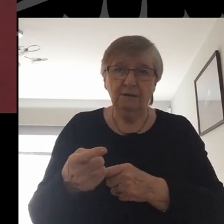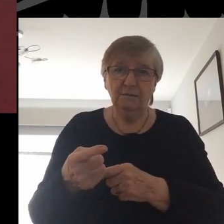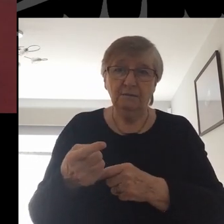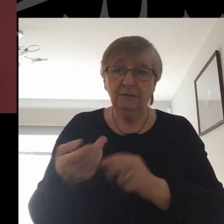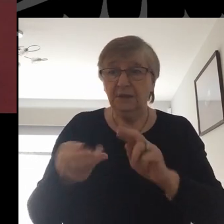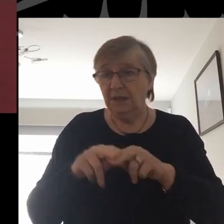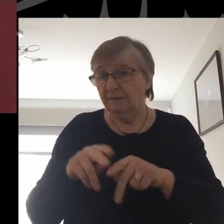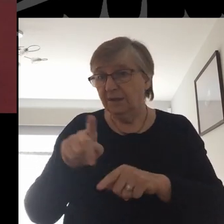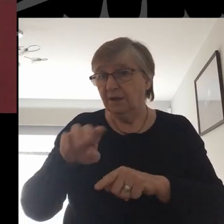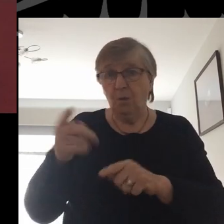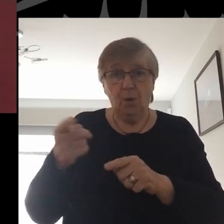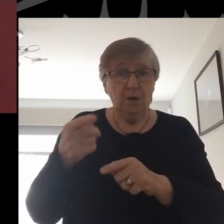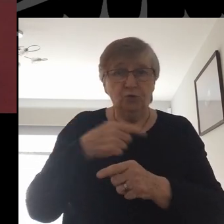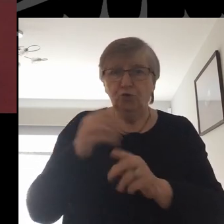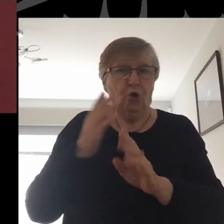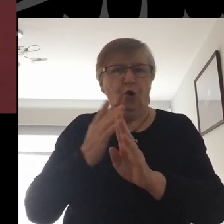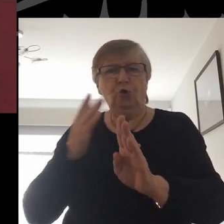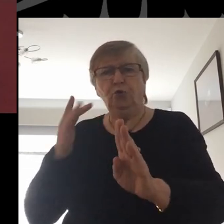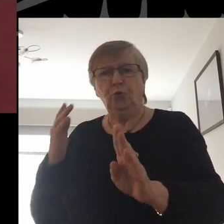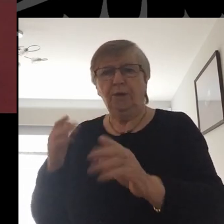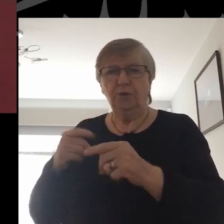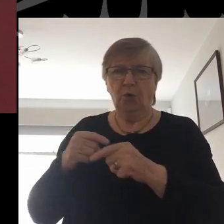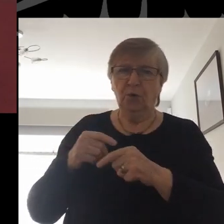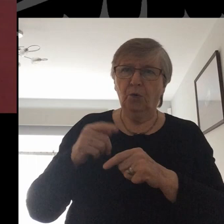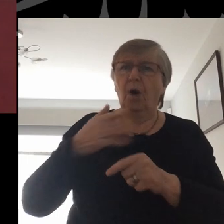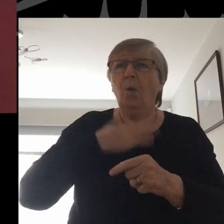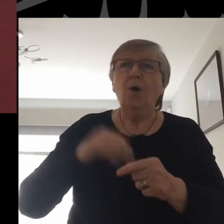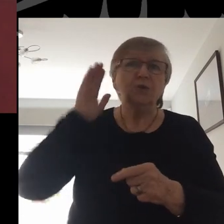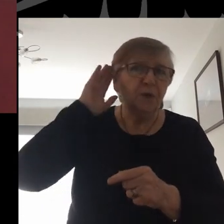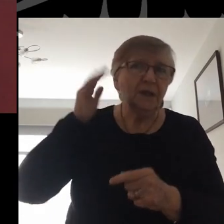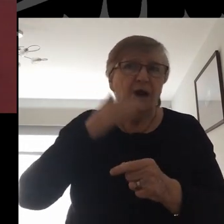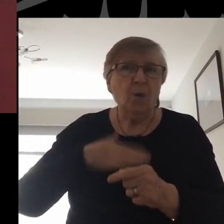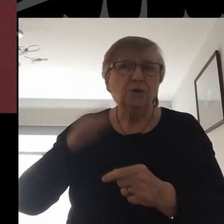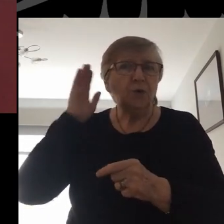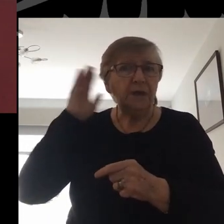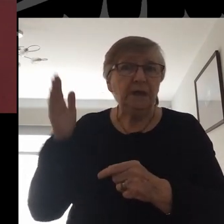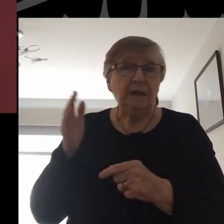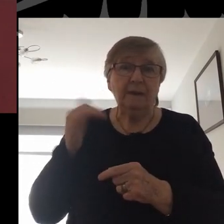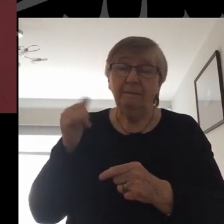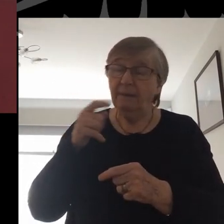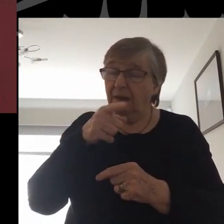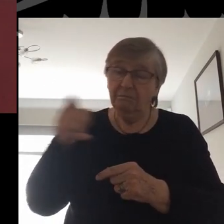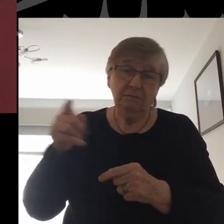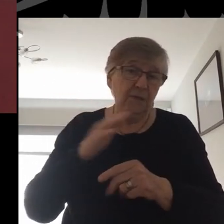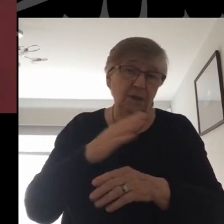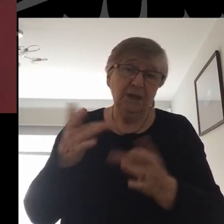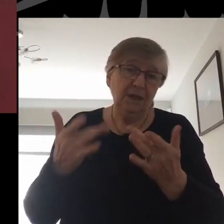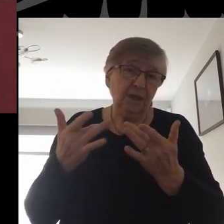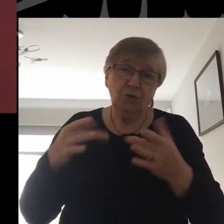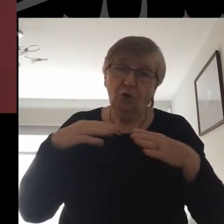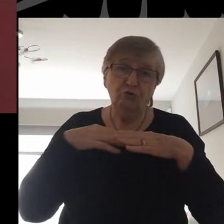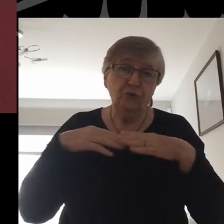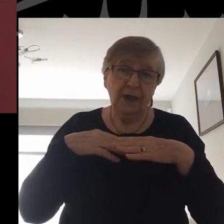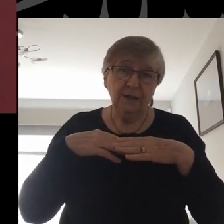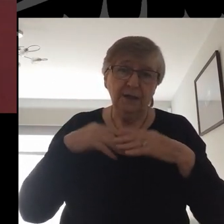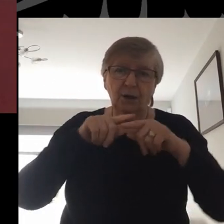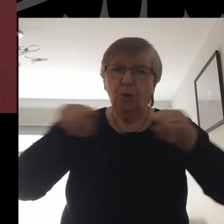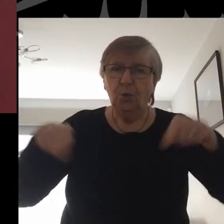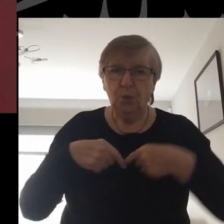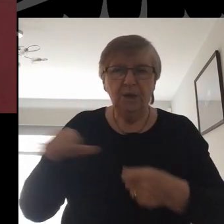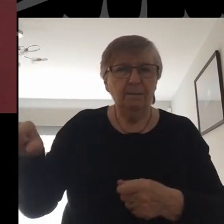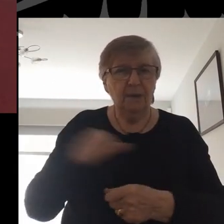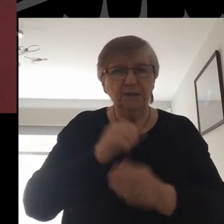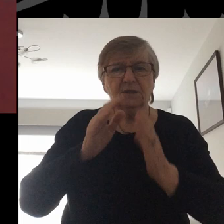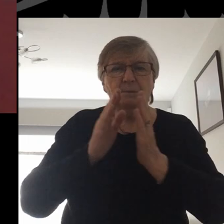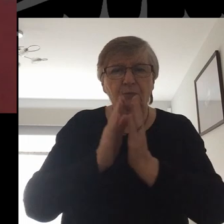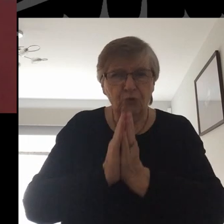not queuing up to hear about it, even though somebody's not ready, we will think, we will pray, and we will seek